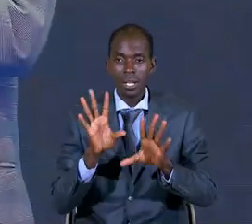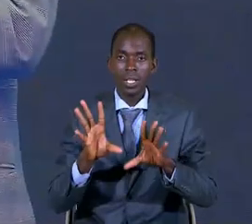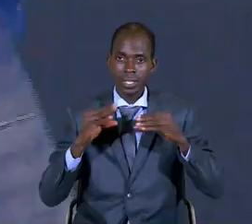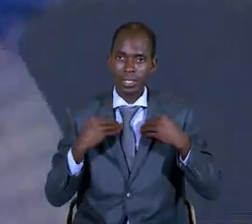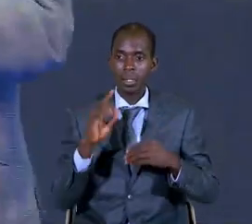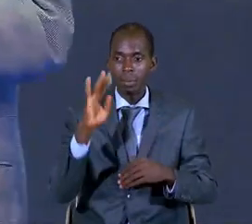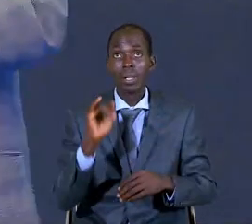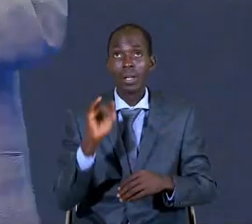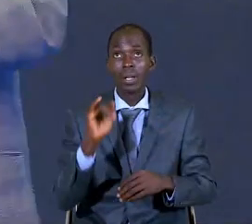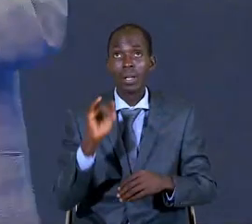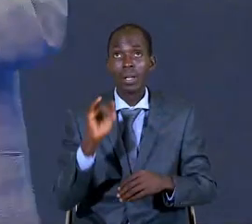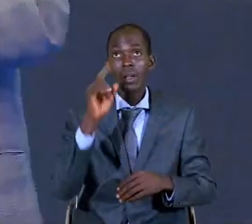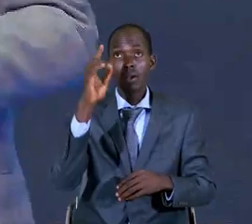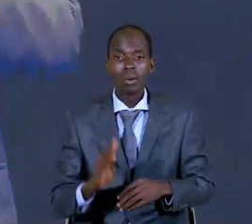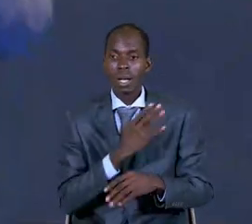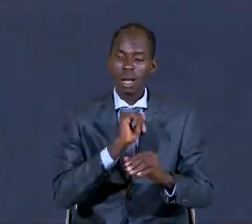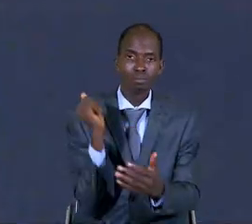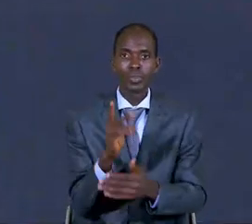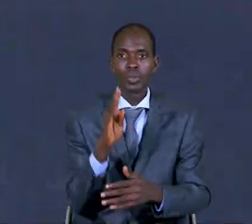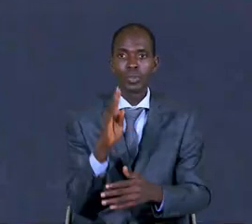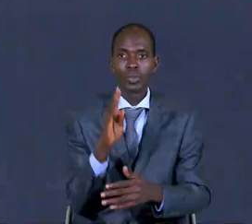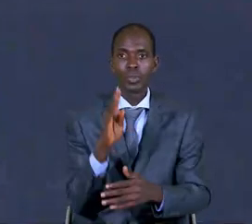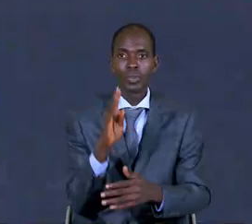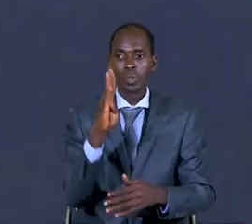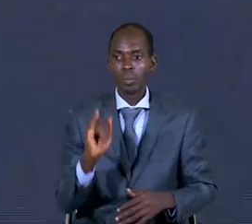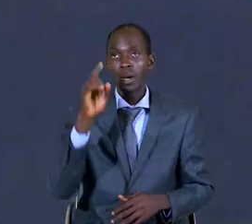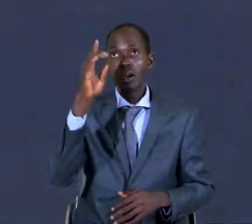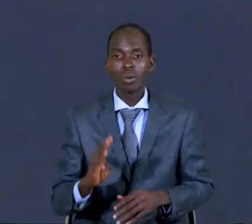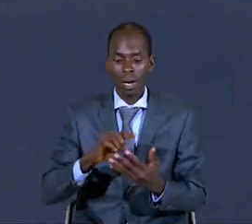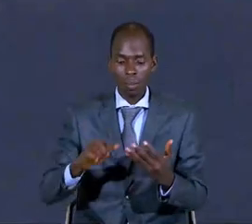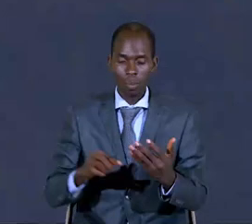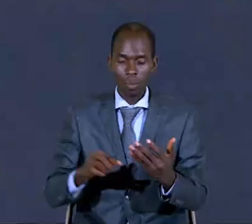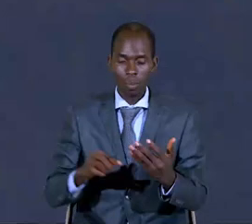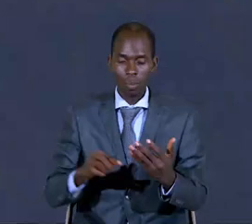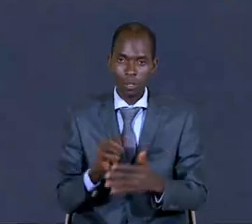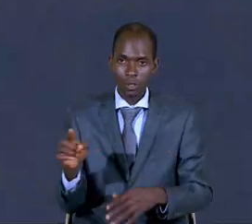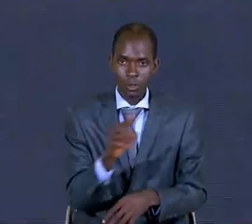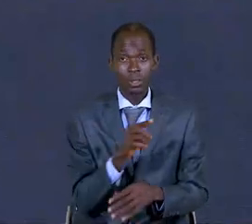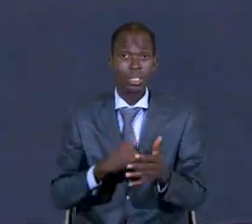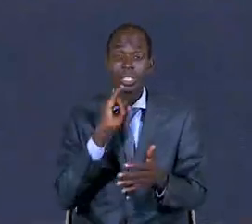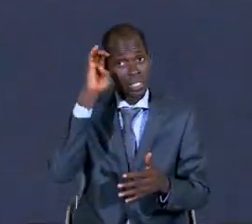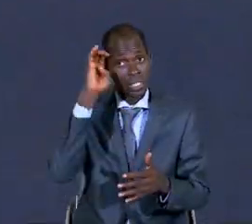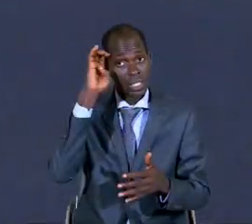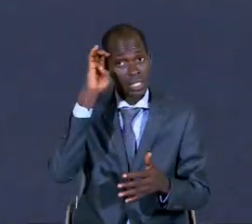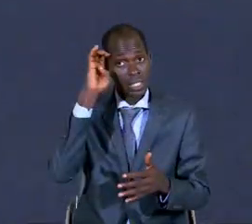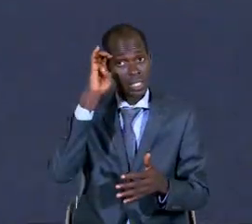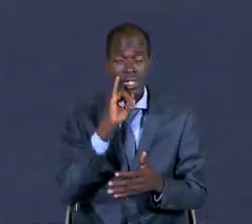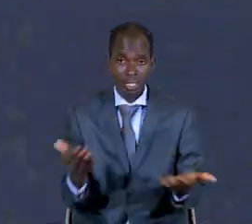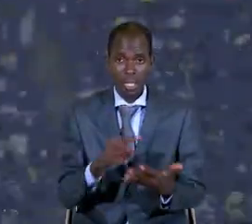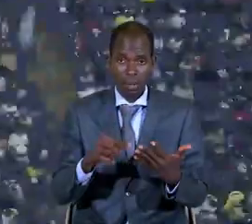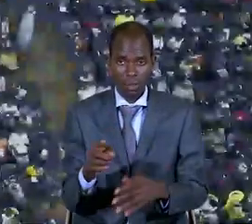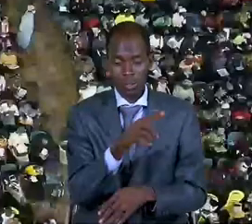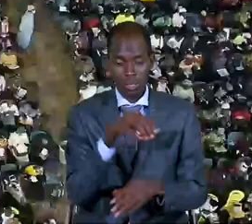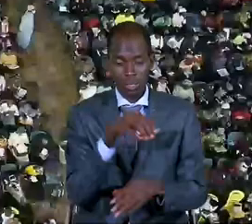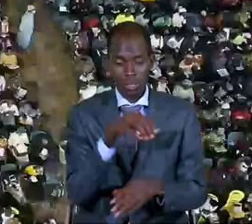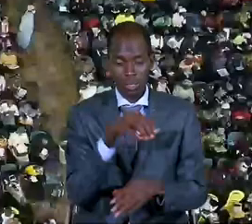accepted of God, approved of God among you. Is there tonight among you? In our